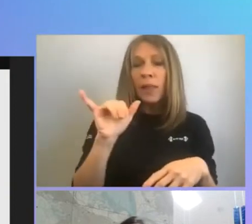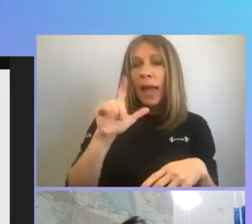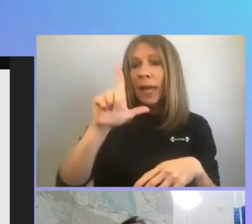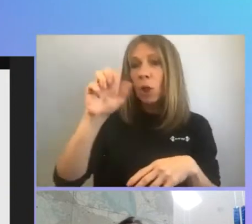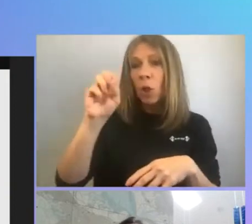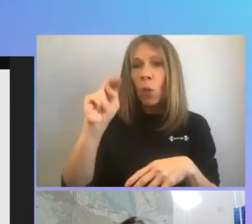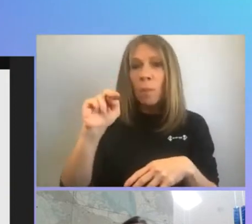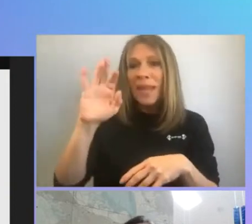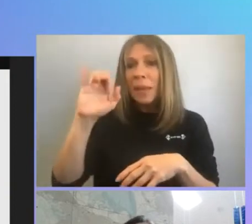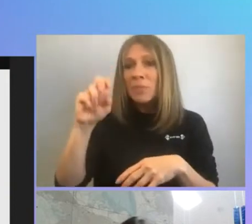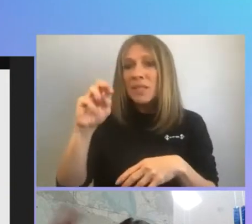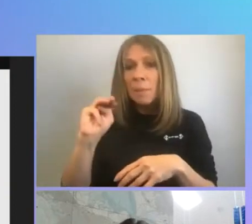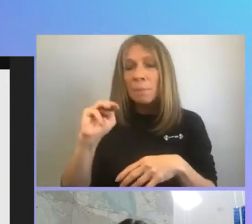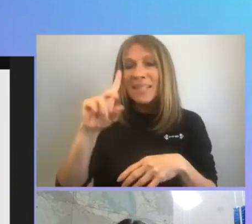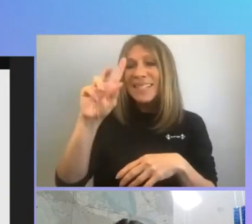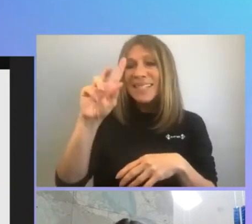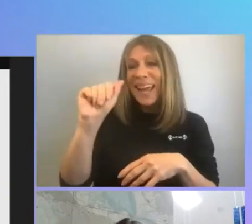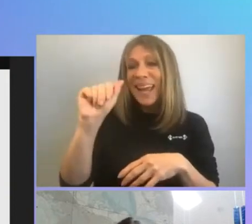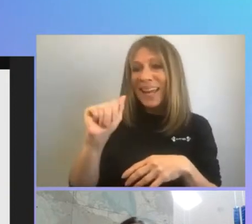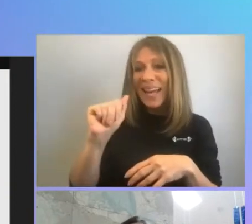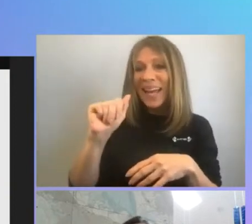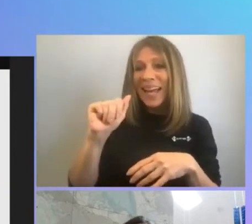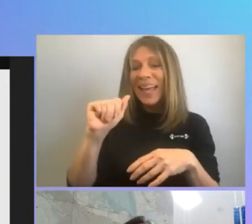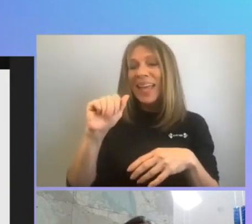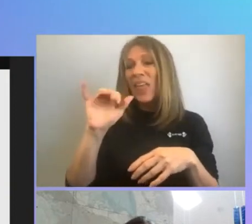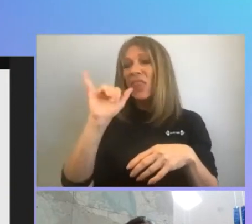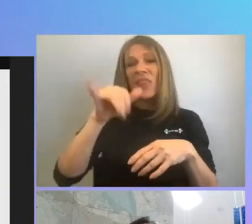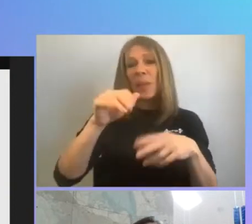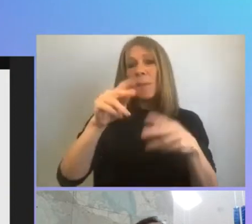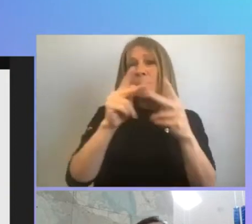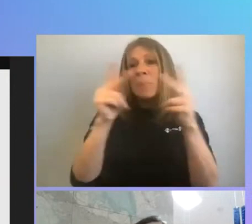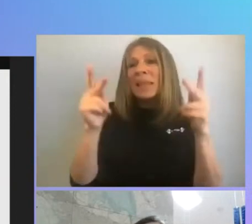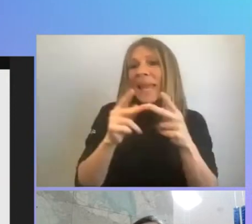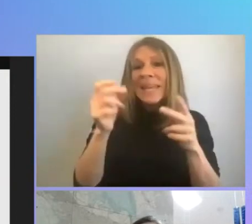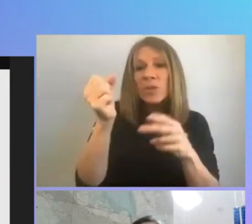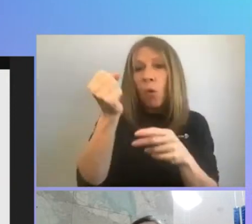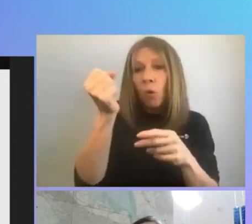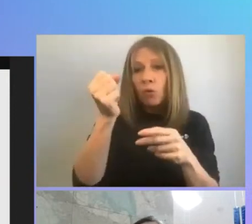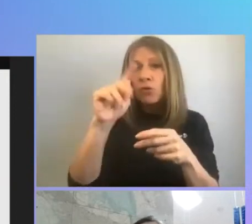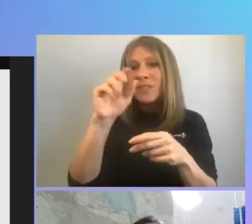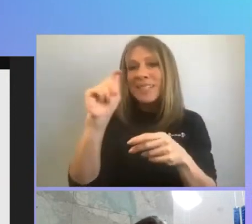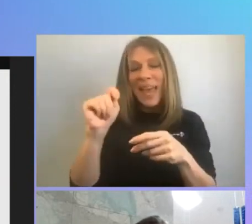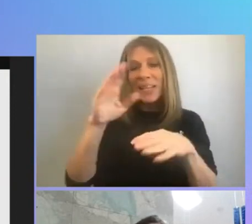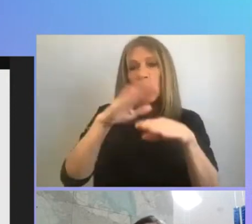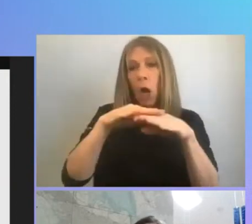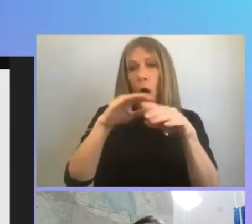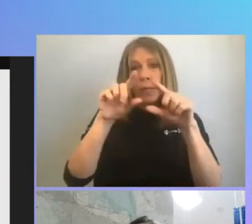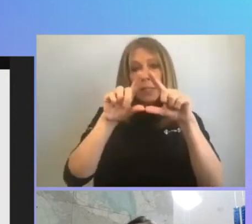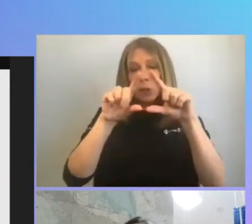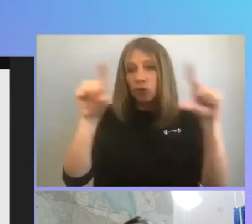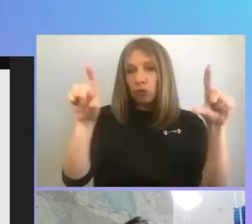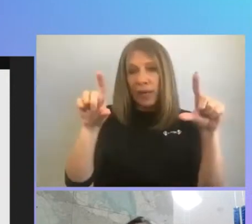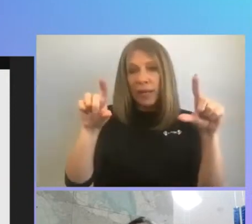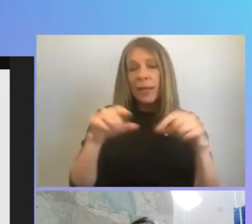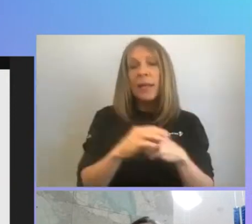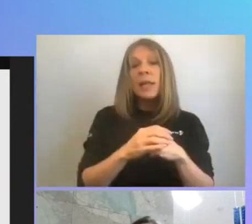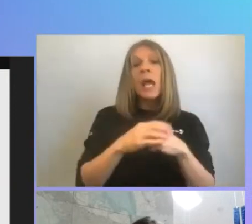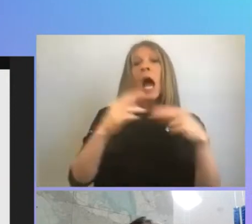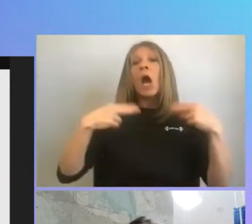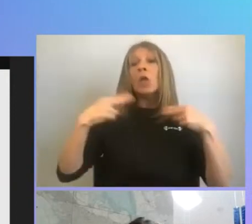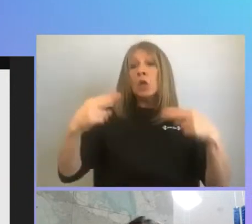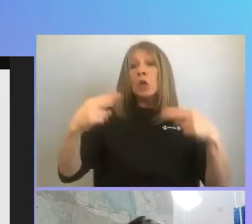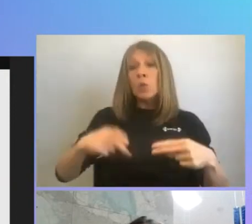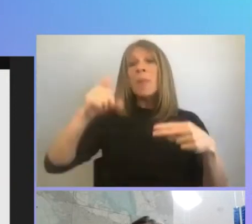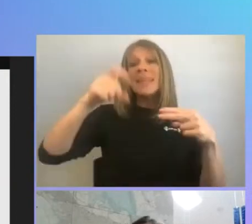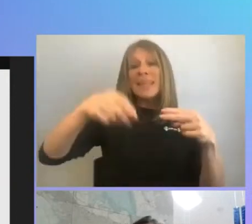data on that's placeholder text on a screen. So a human has to look at this.